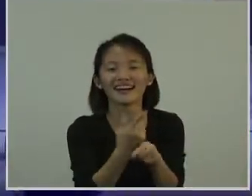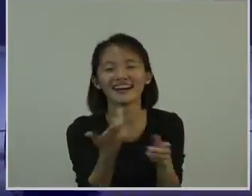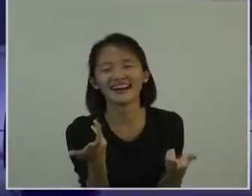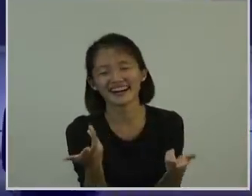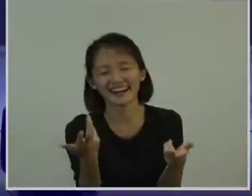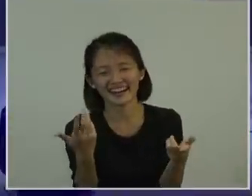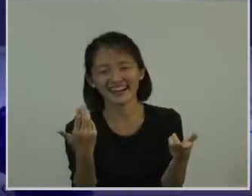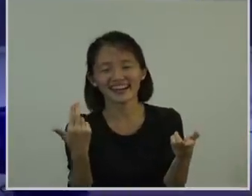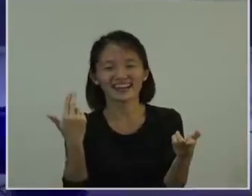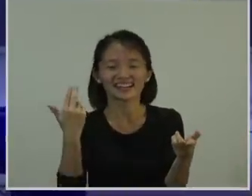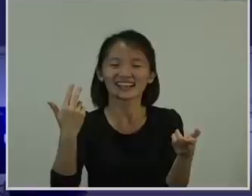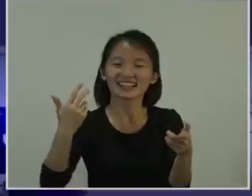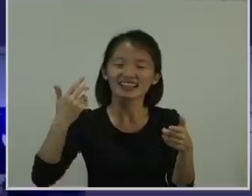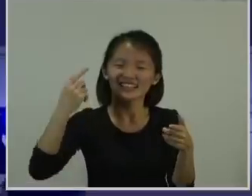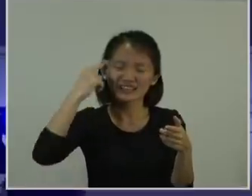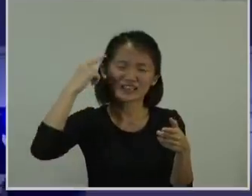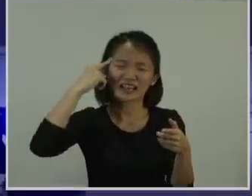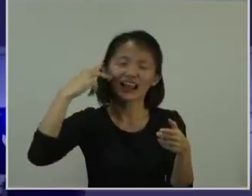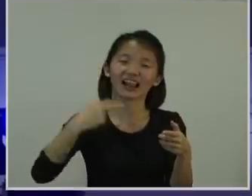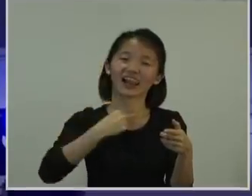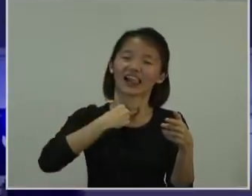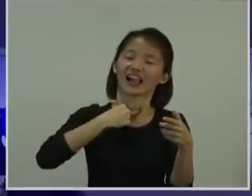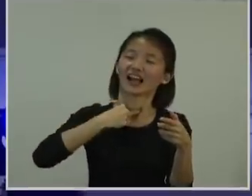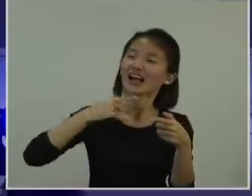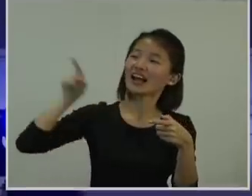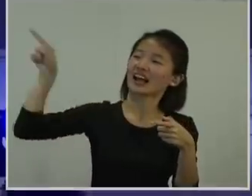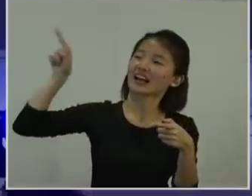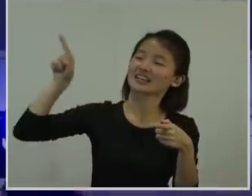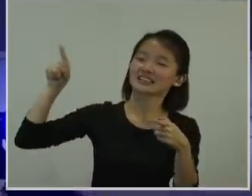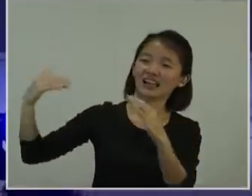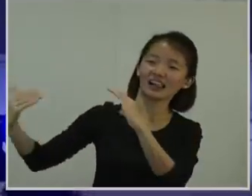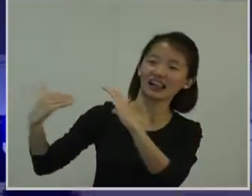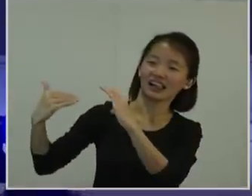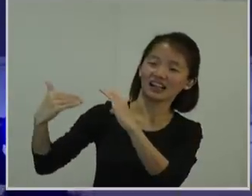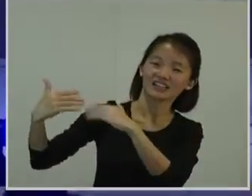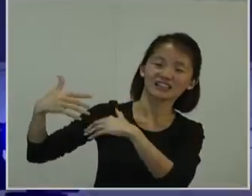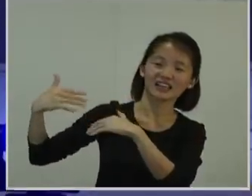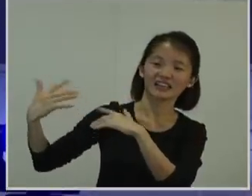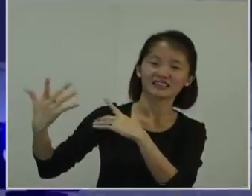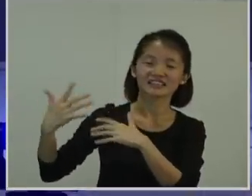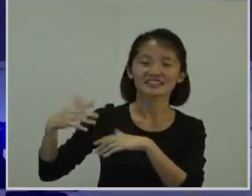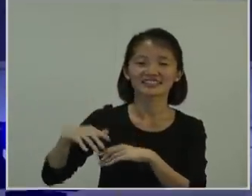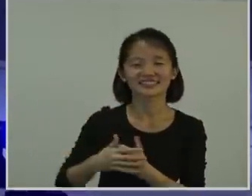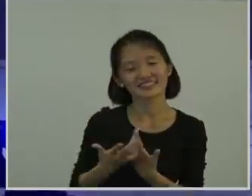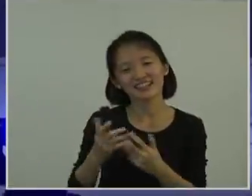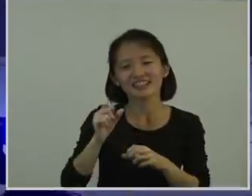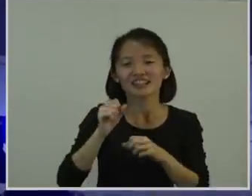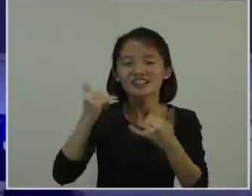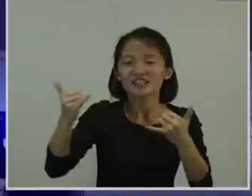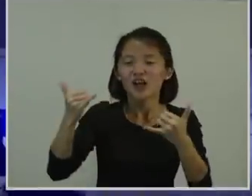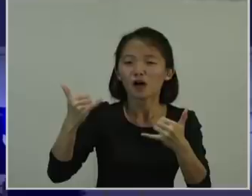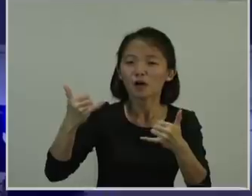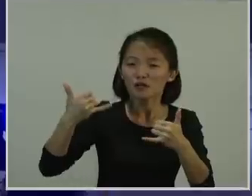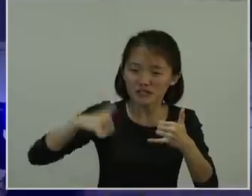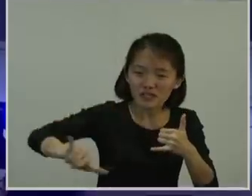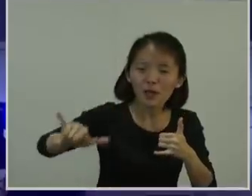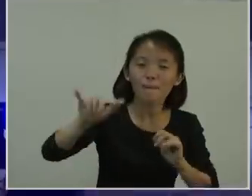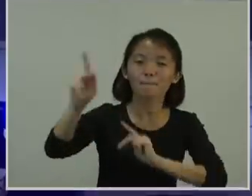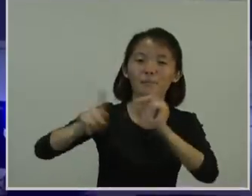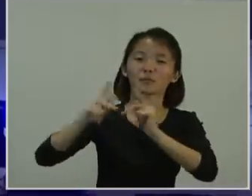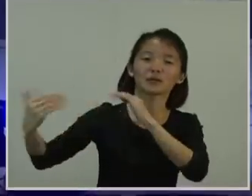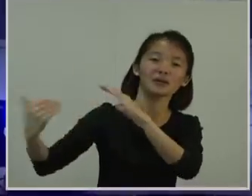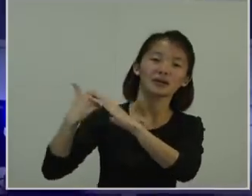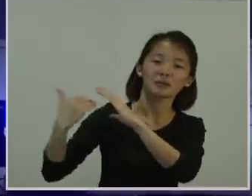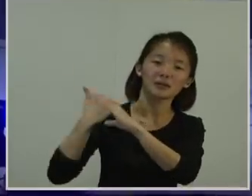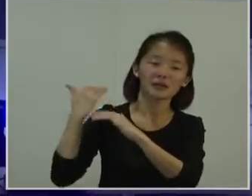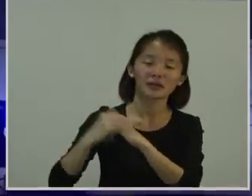heard they were stuck outside. They needed some time to come in. And in fact, we have more friends coming in into the stadium. Once the security